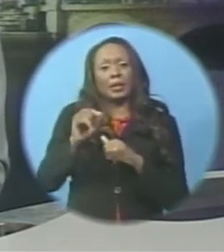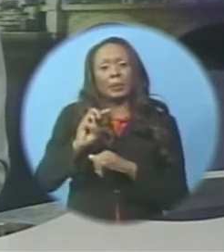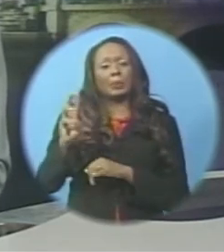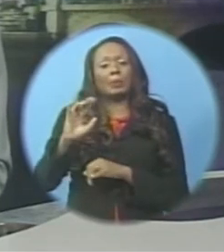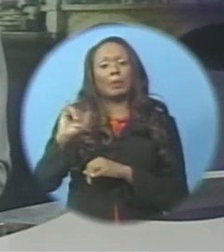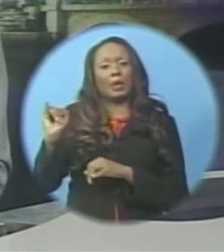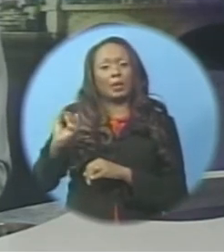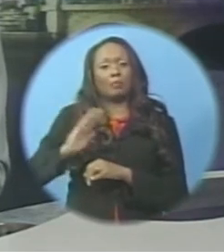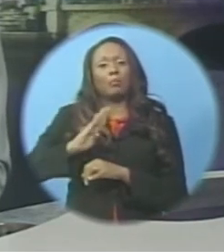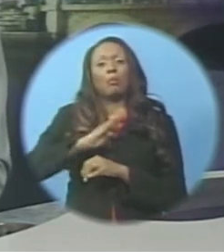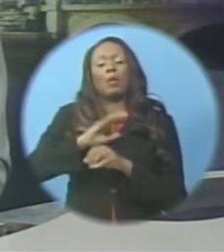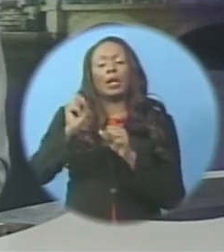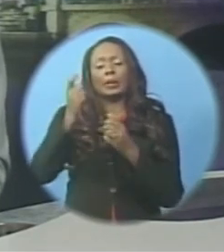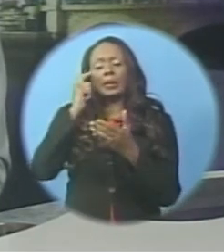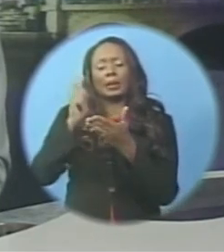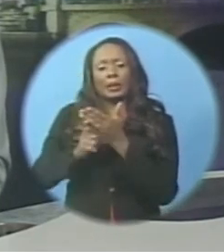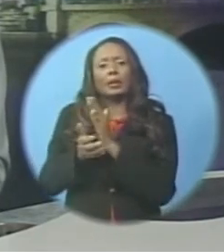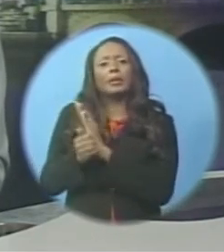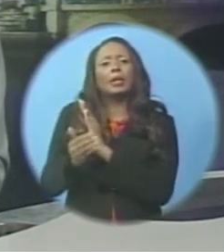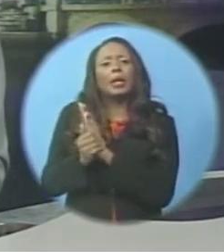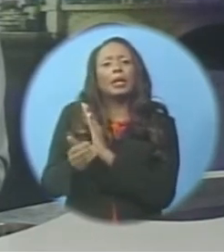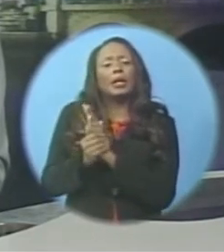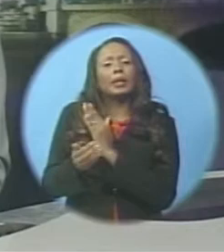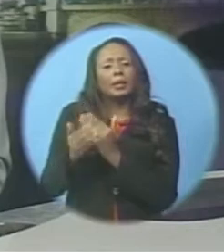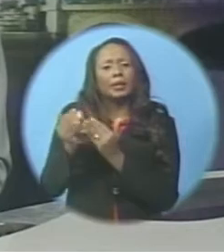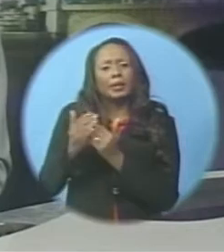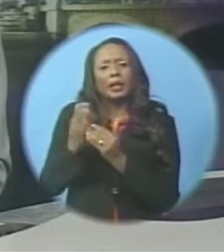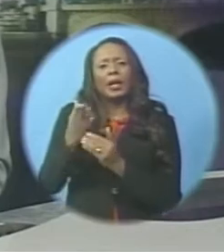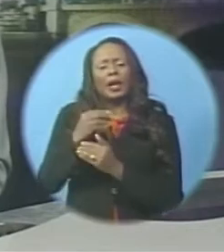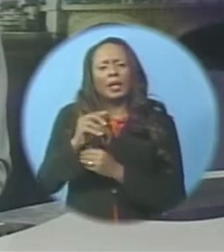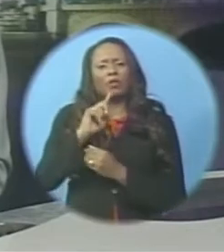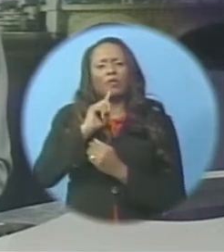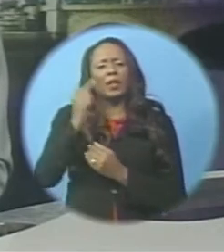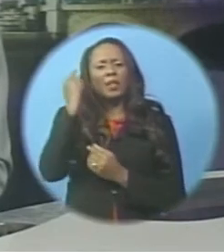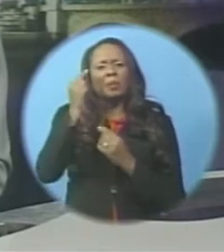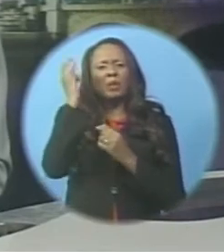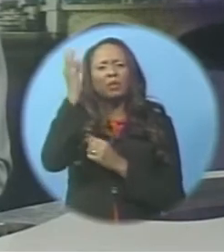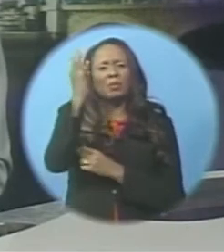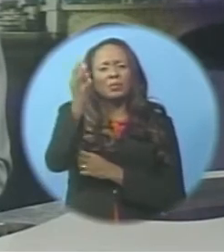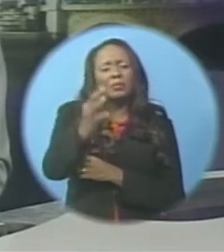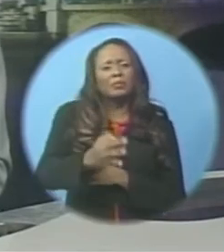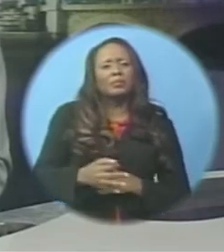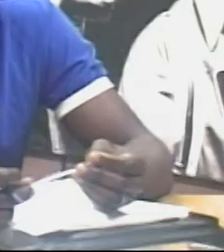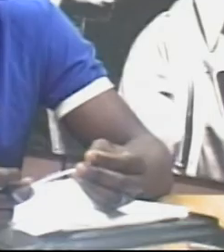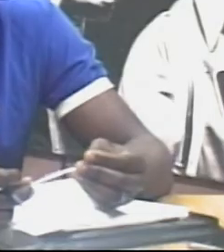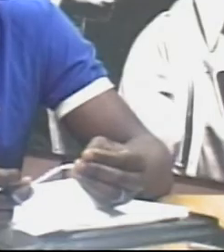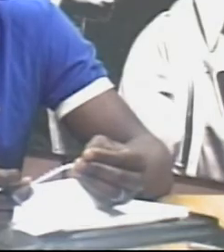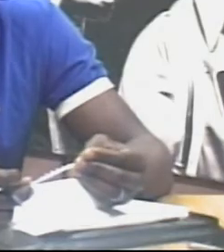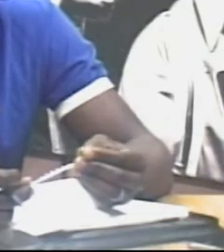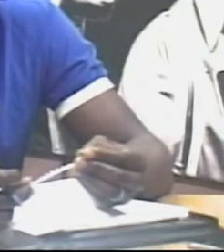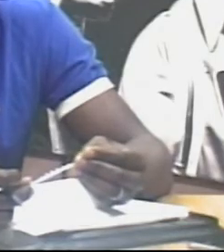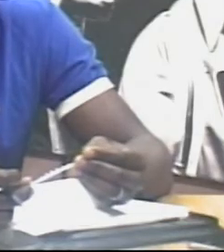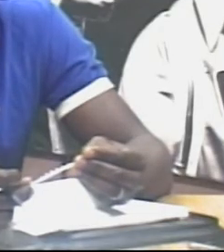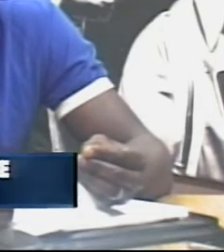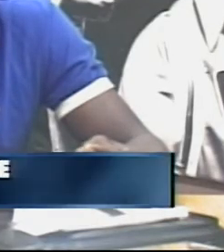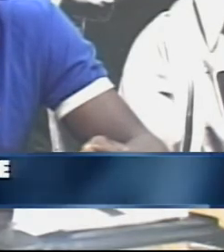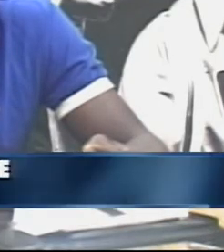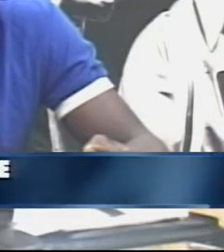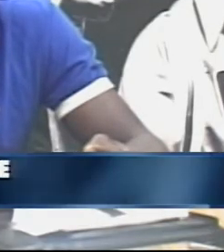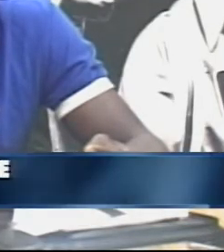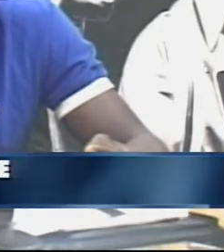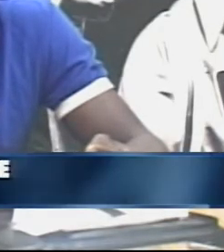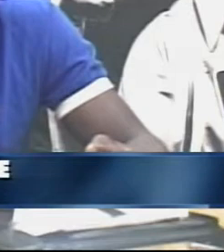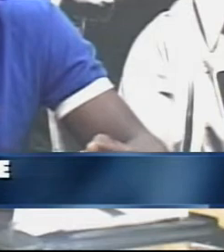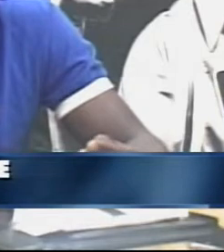talent and that they have the future of the region at heart. I think that